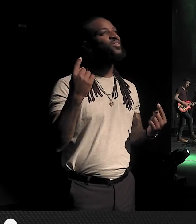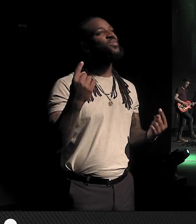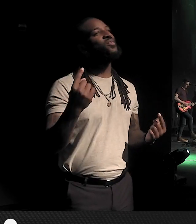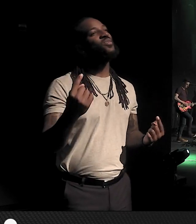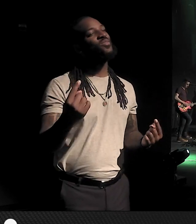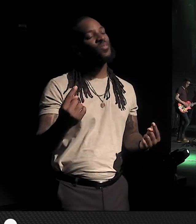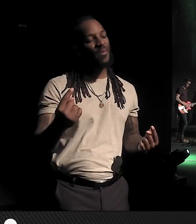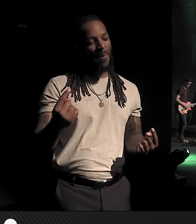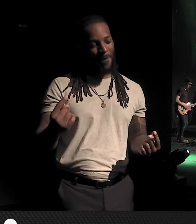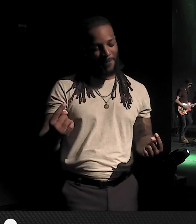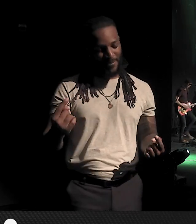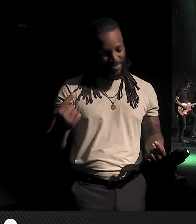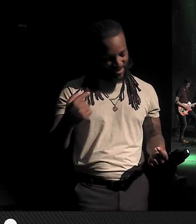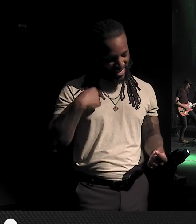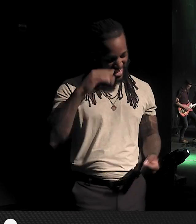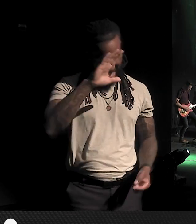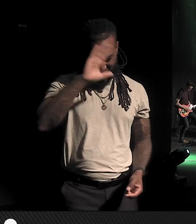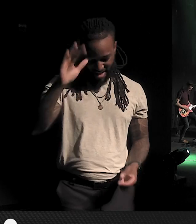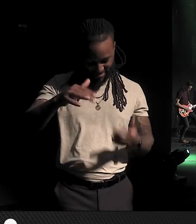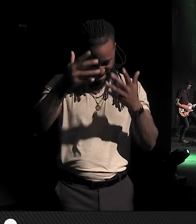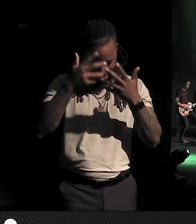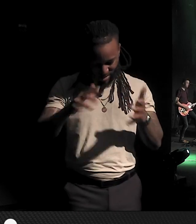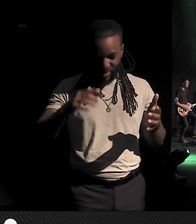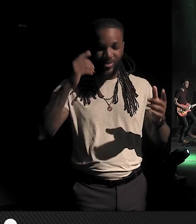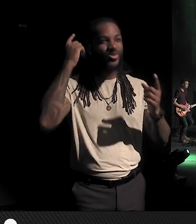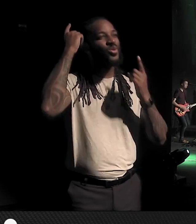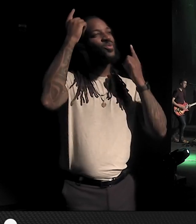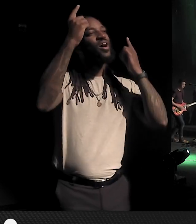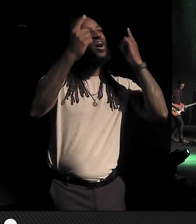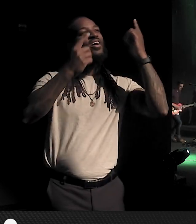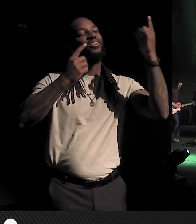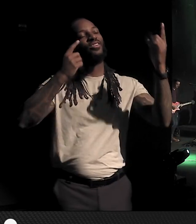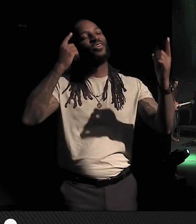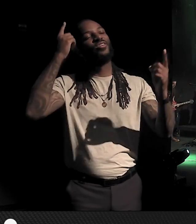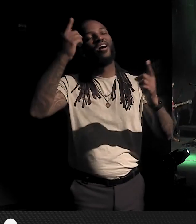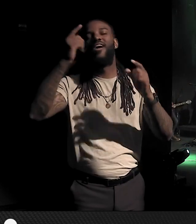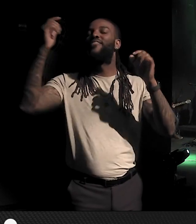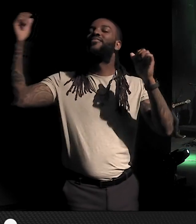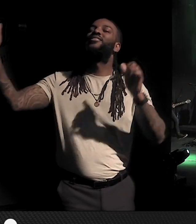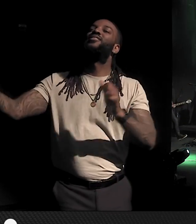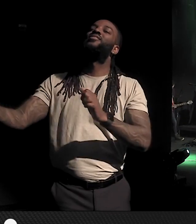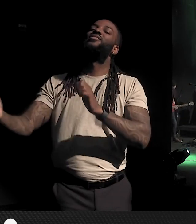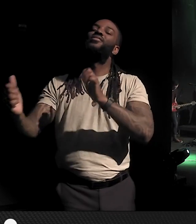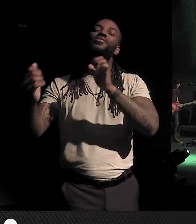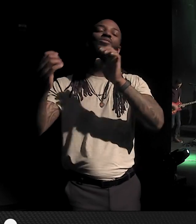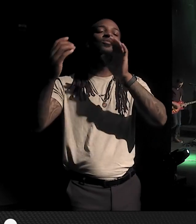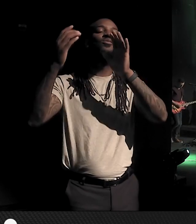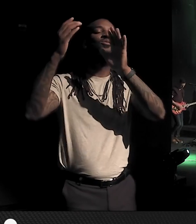May I never lose the wonder.